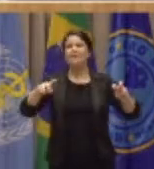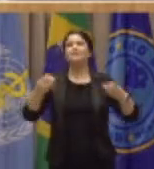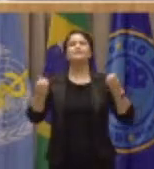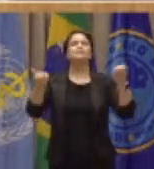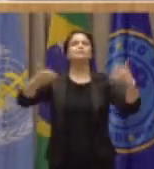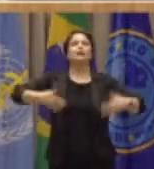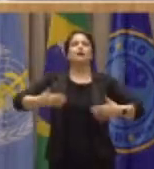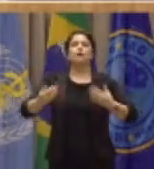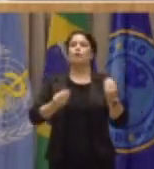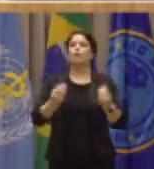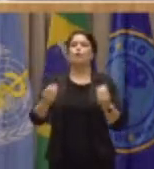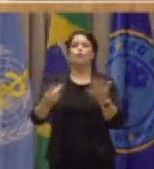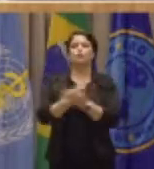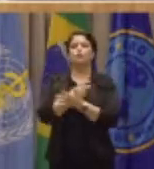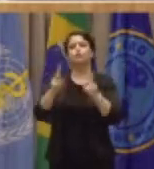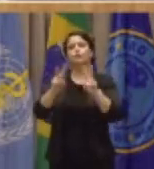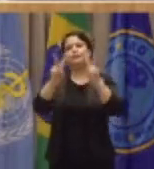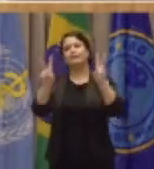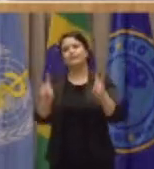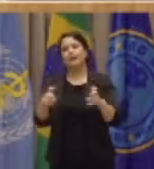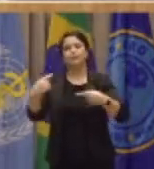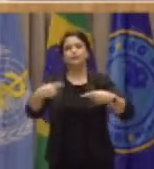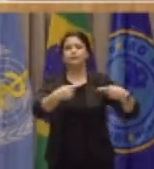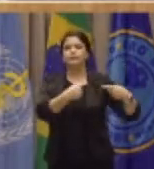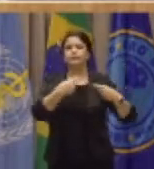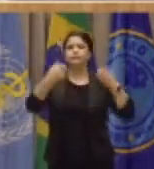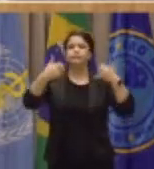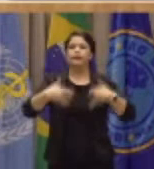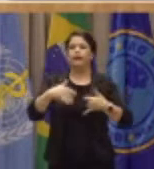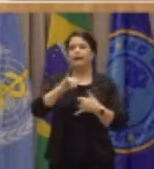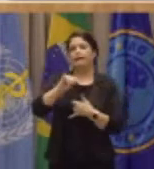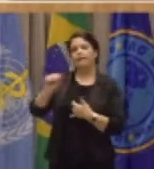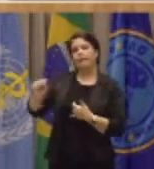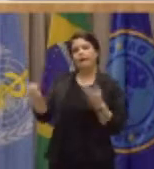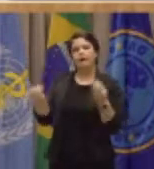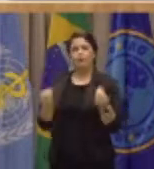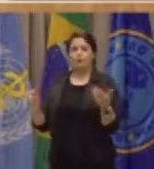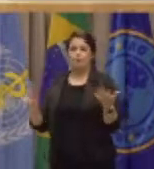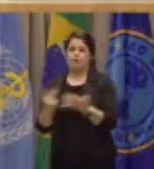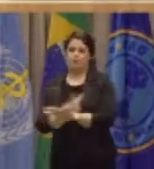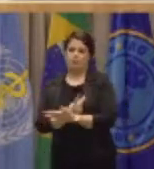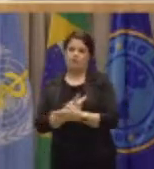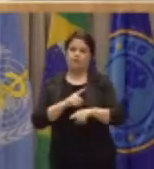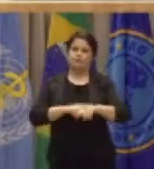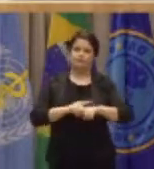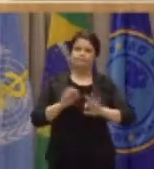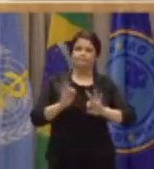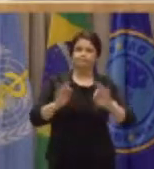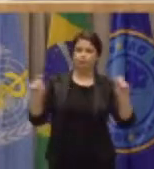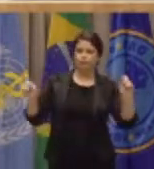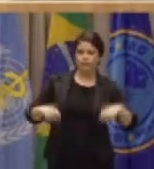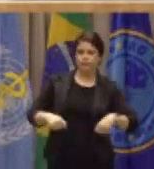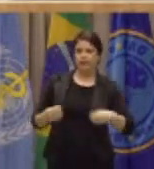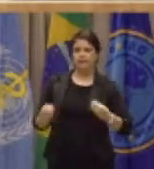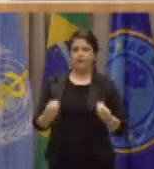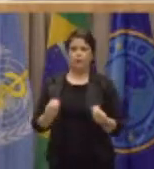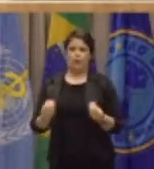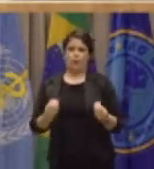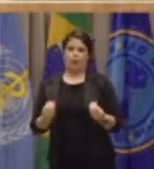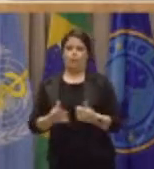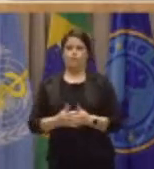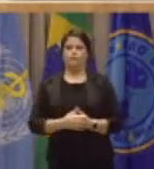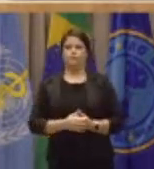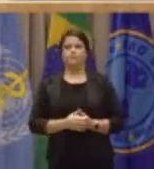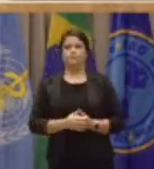this roundtable is about this topic: the use of artificial intelligence, what was